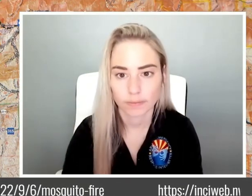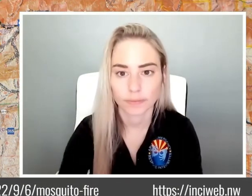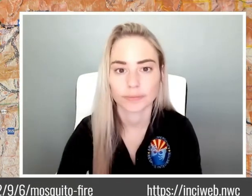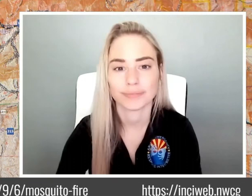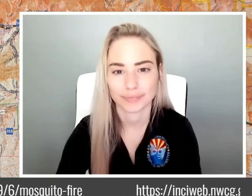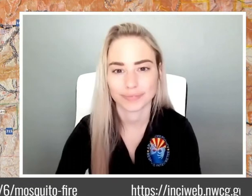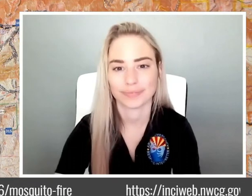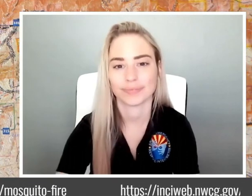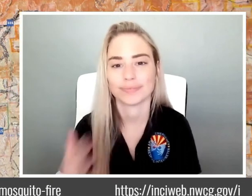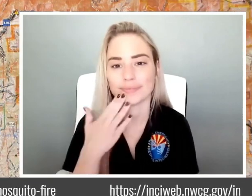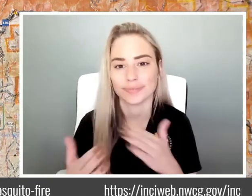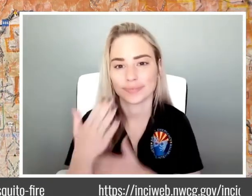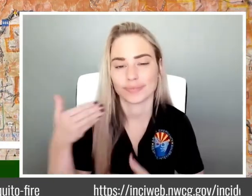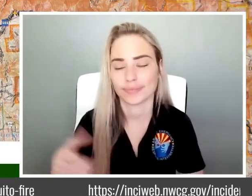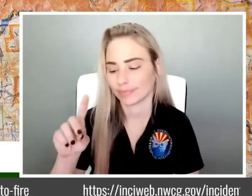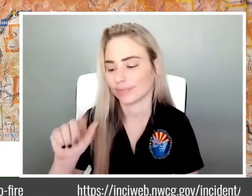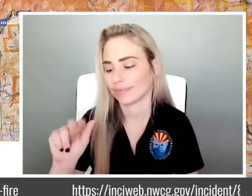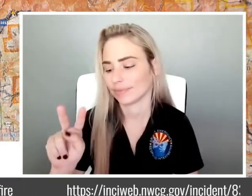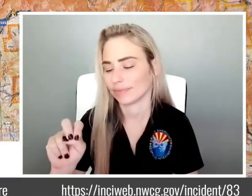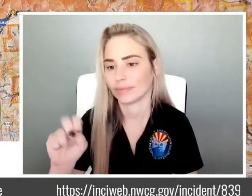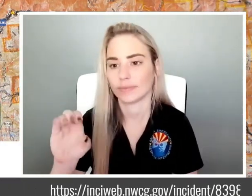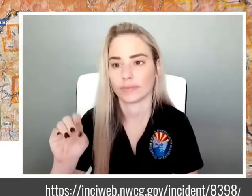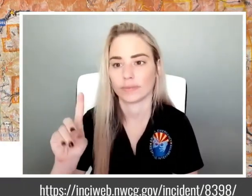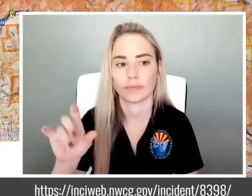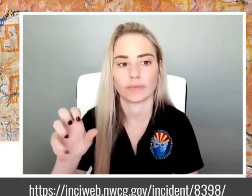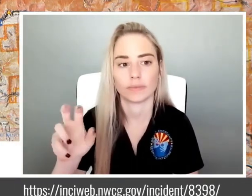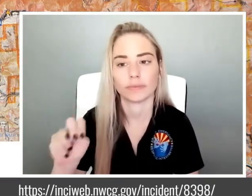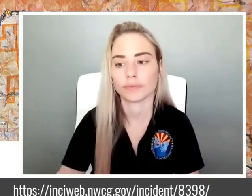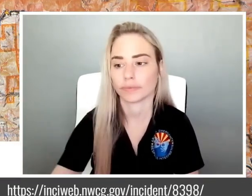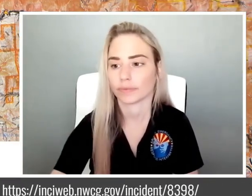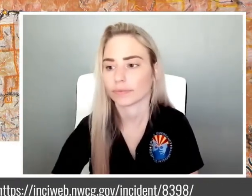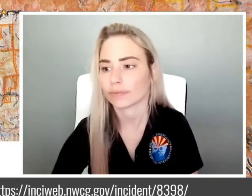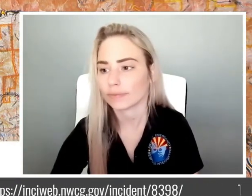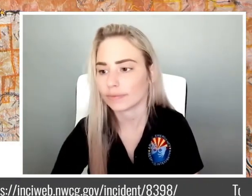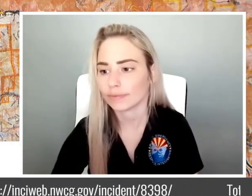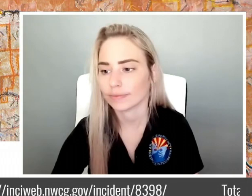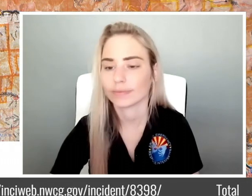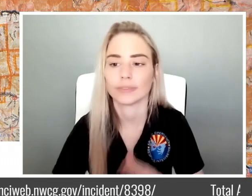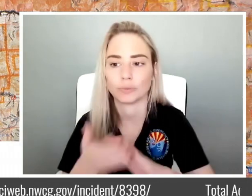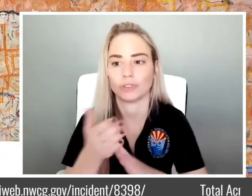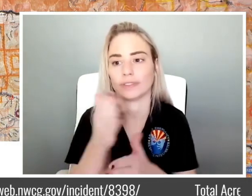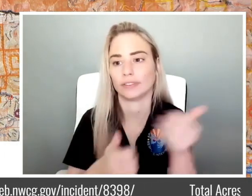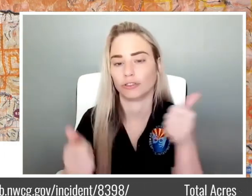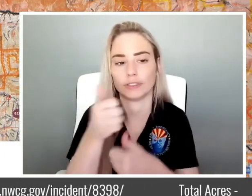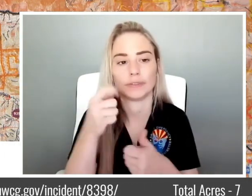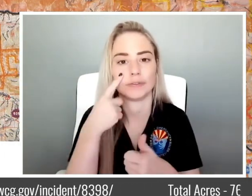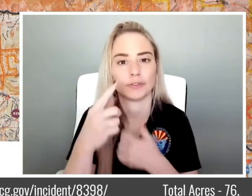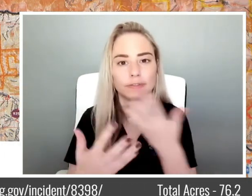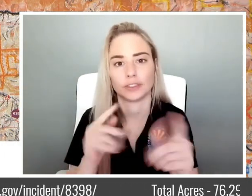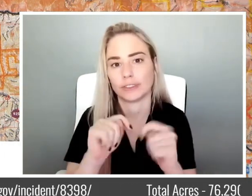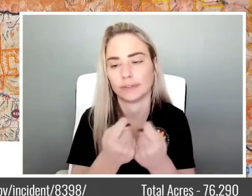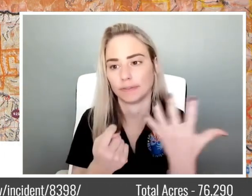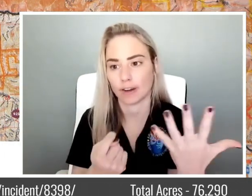Good morning. I'm Dave Soldavini, Operations Section Chief with California Incident Management Team 5. I'll be providing the operational update for today,